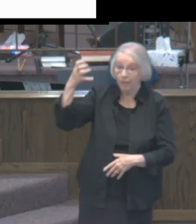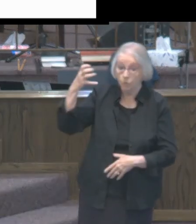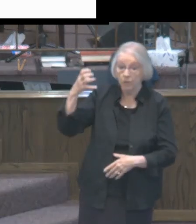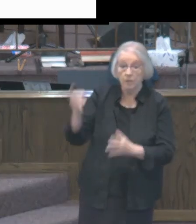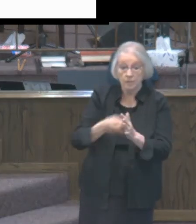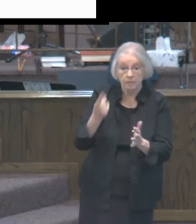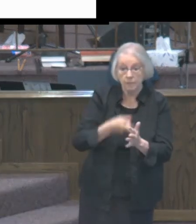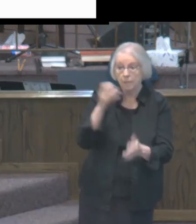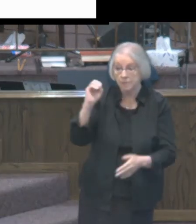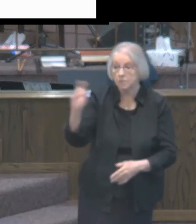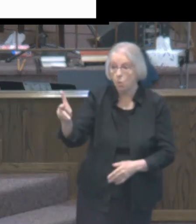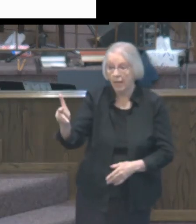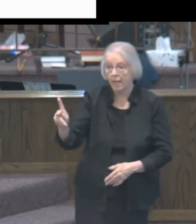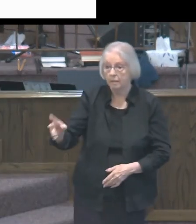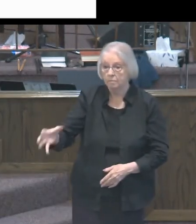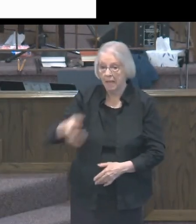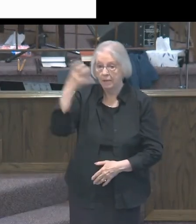angry.